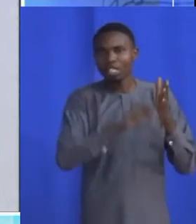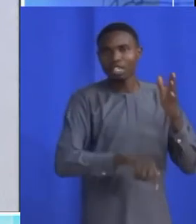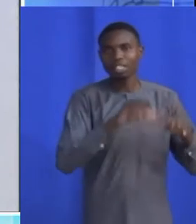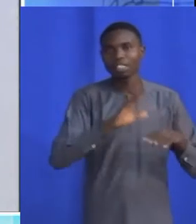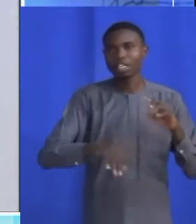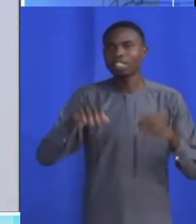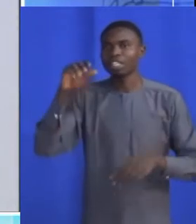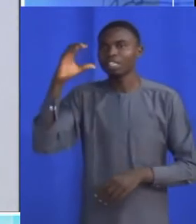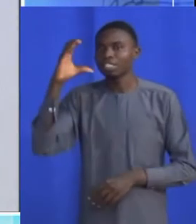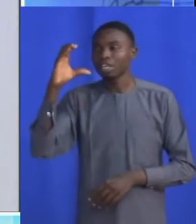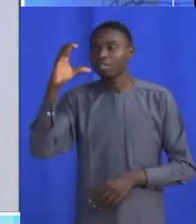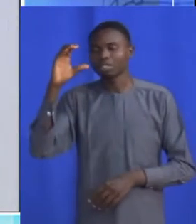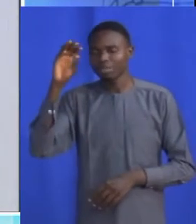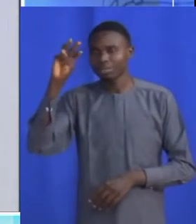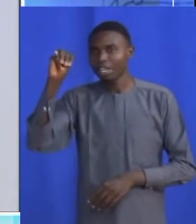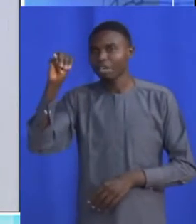rule of law.